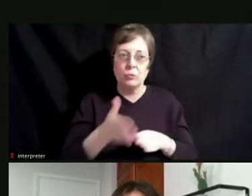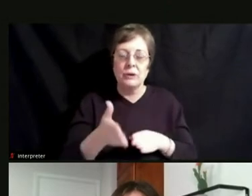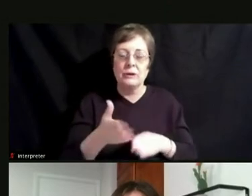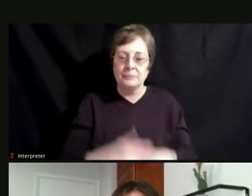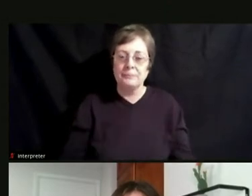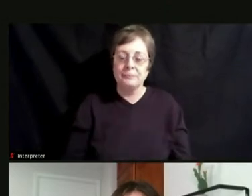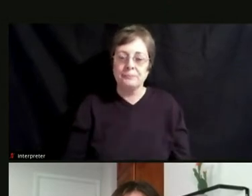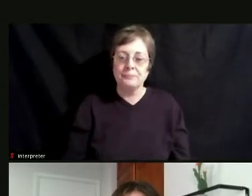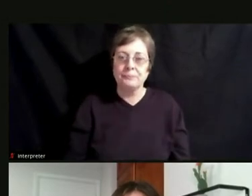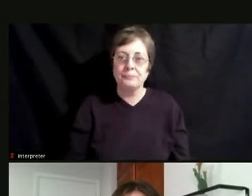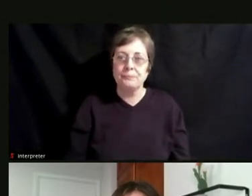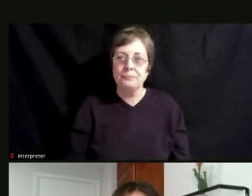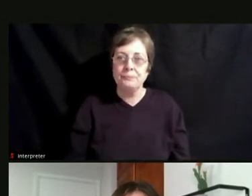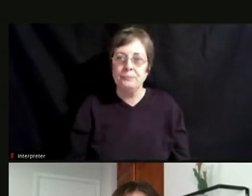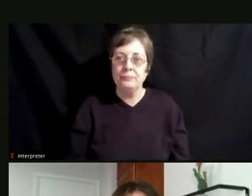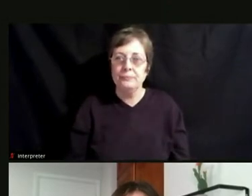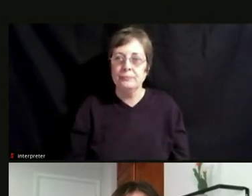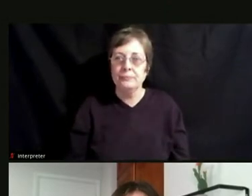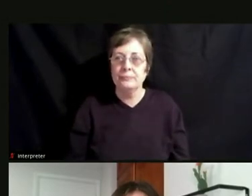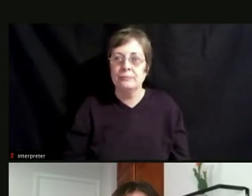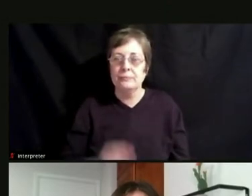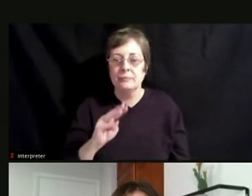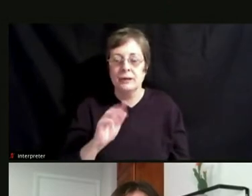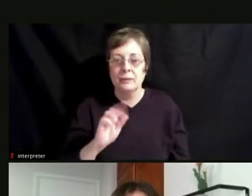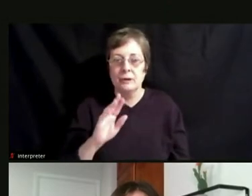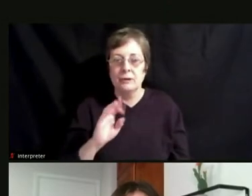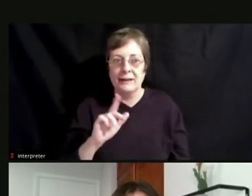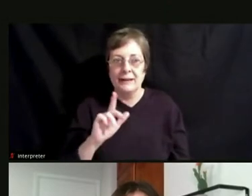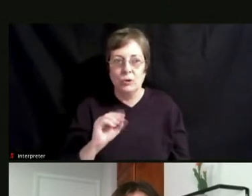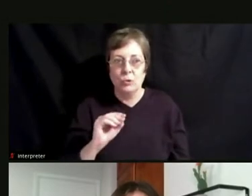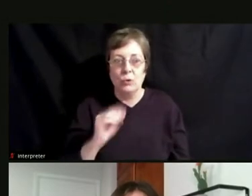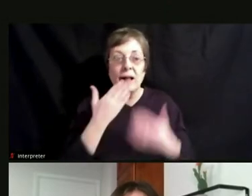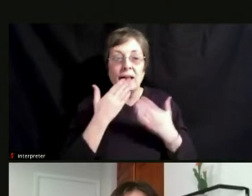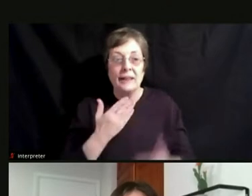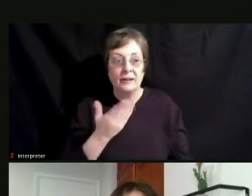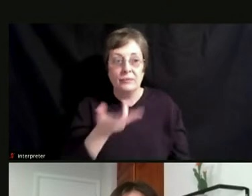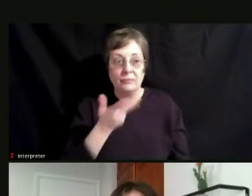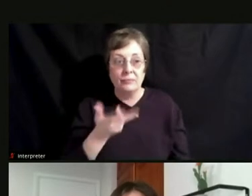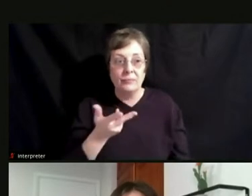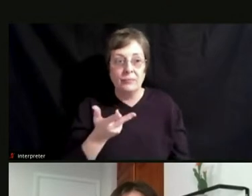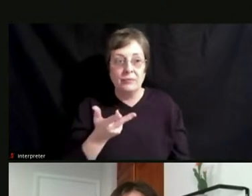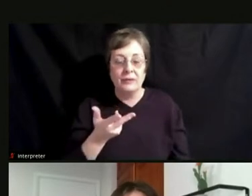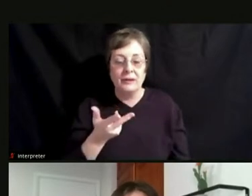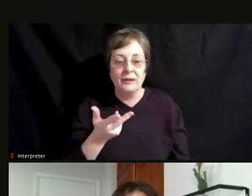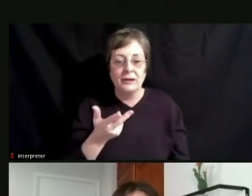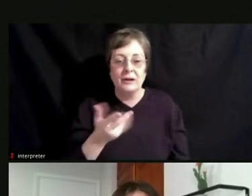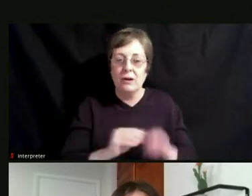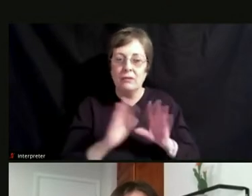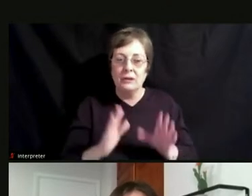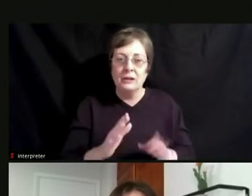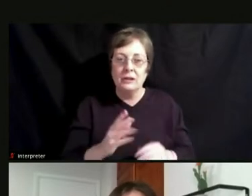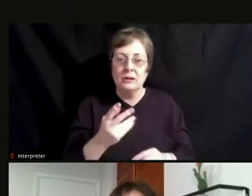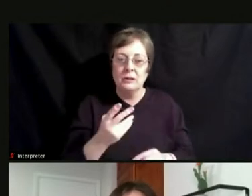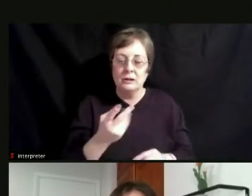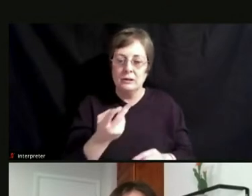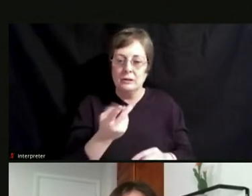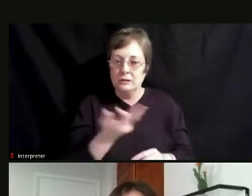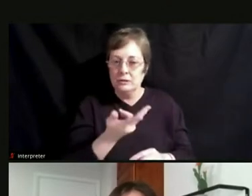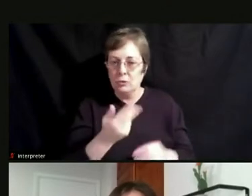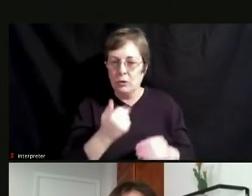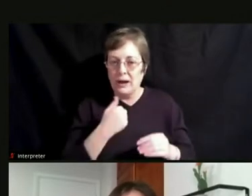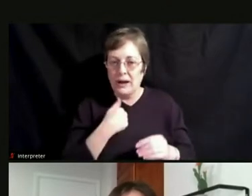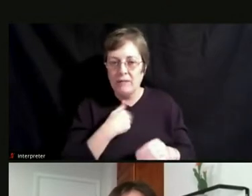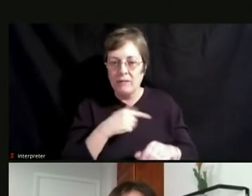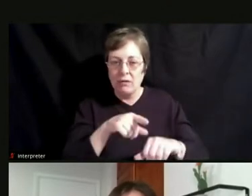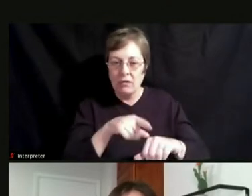Thank you all. Okay, so next, you guys all obviously have very lengthy, very impressive positions. So I'm going to ask